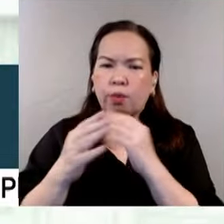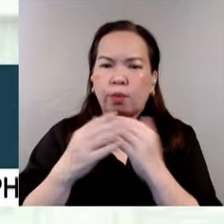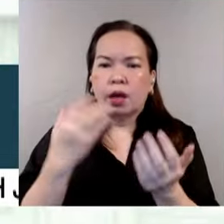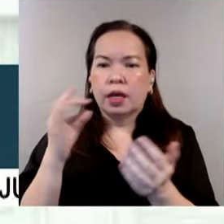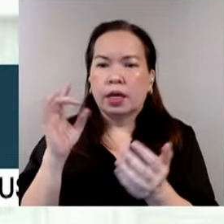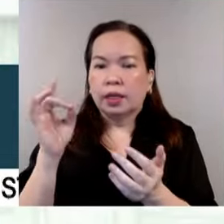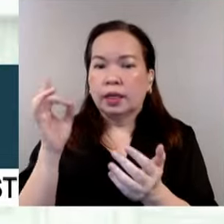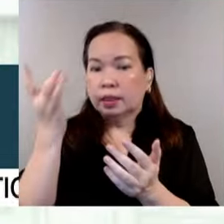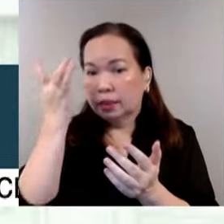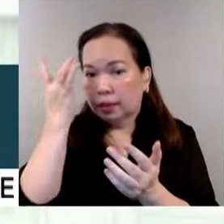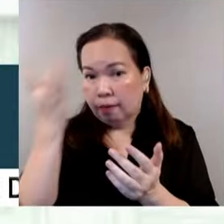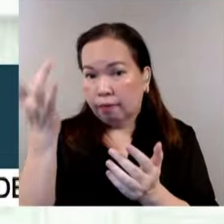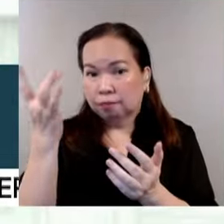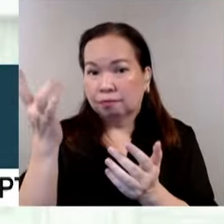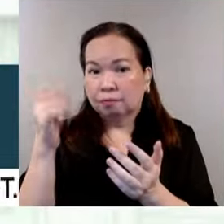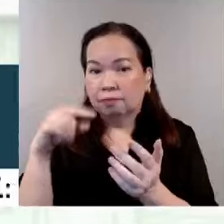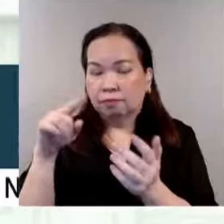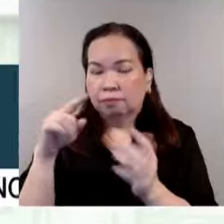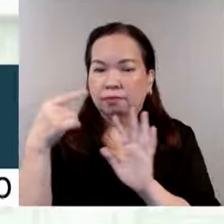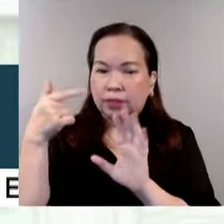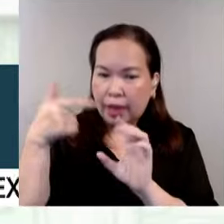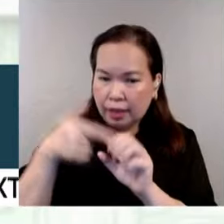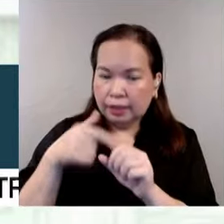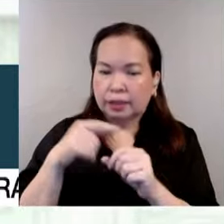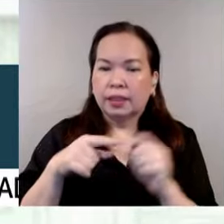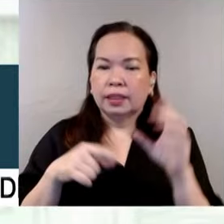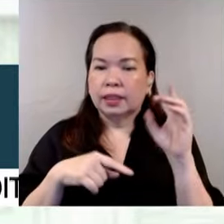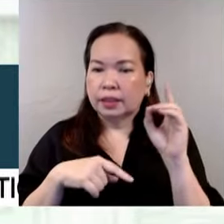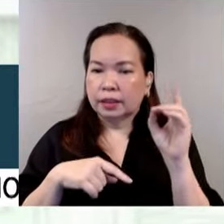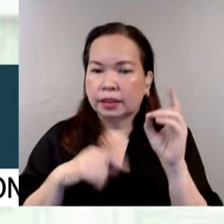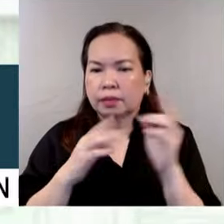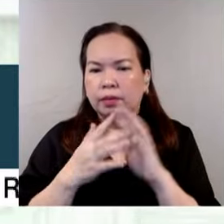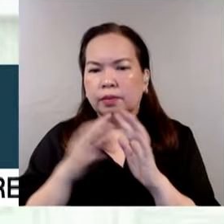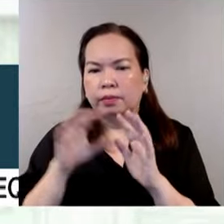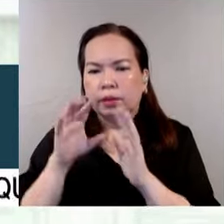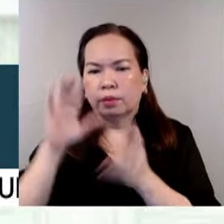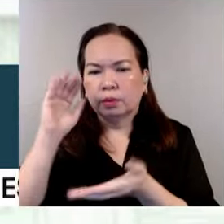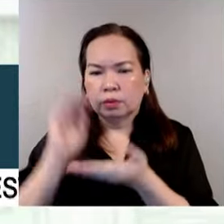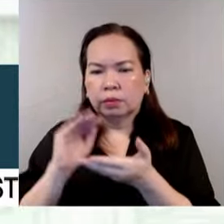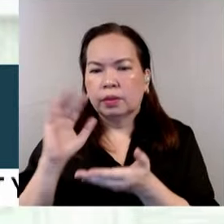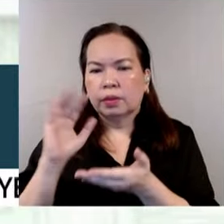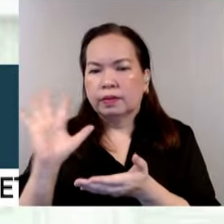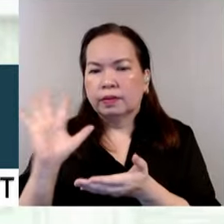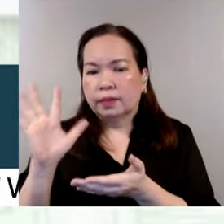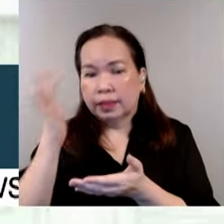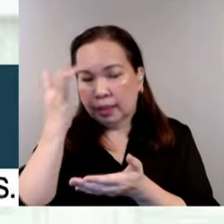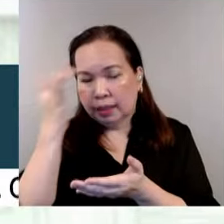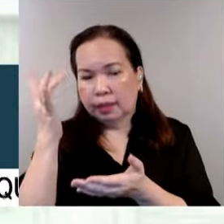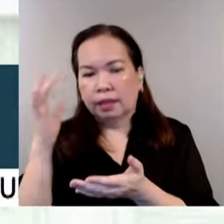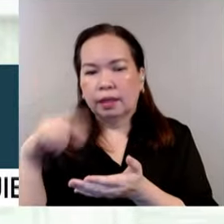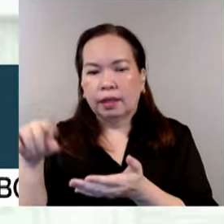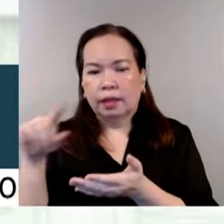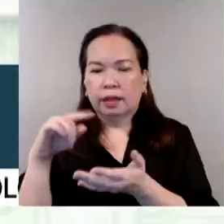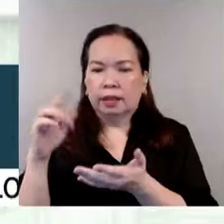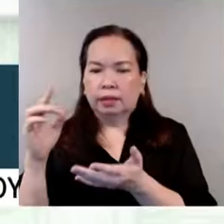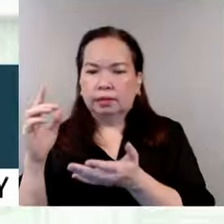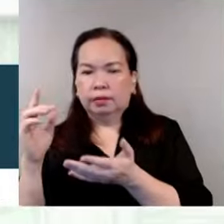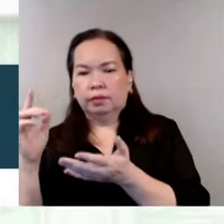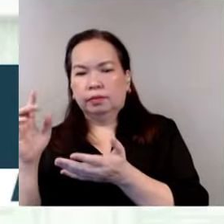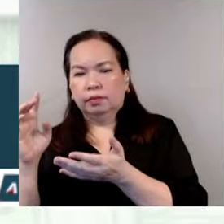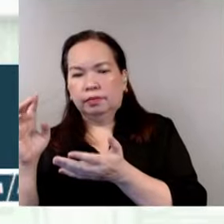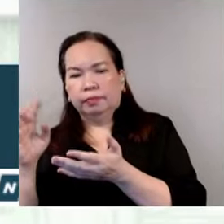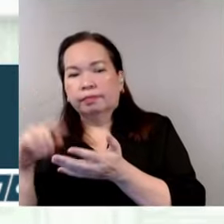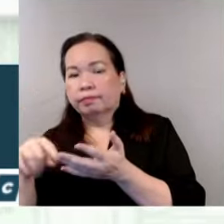centavos, while a liter of kerosene and diesel may be cheaper by 20 to 50 centavos. The Energy Department cites